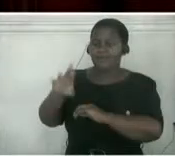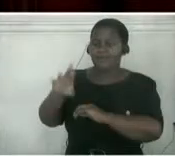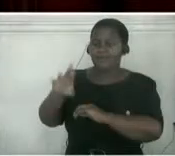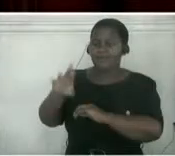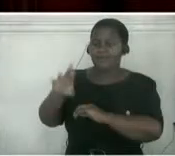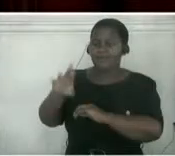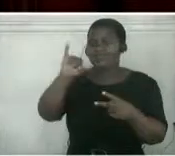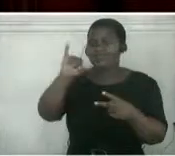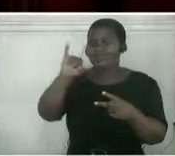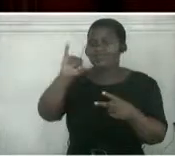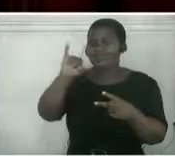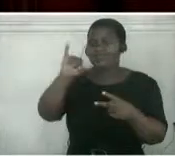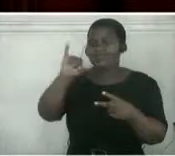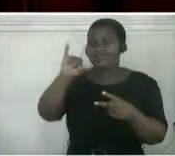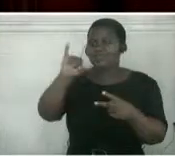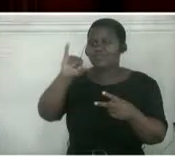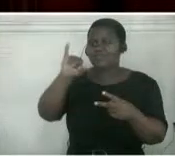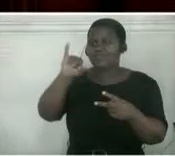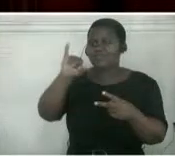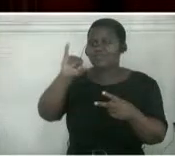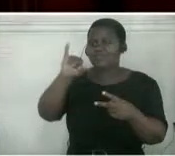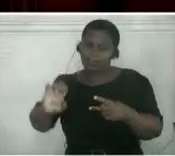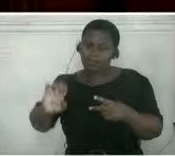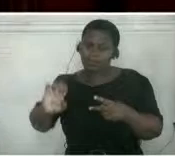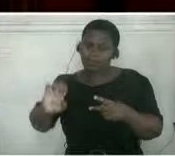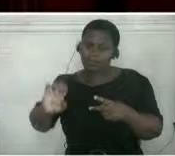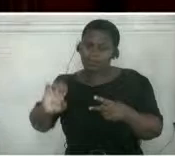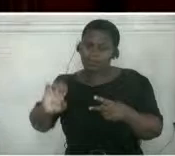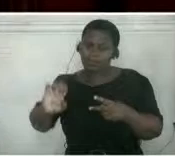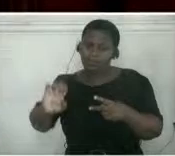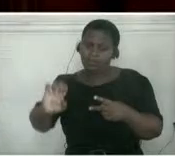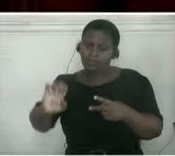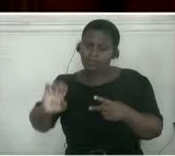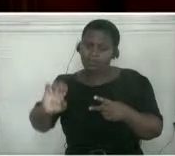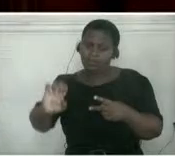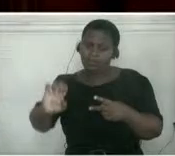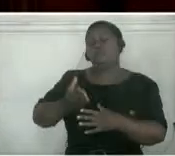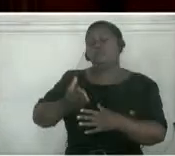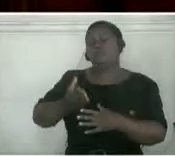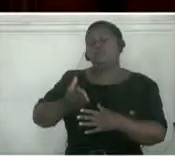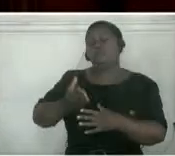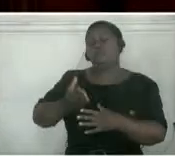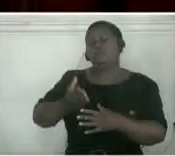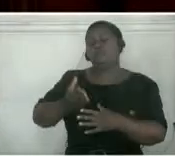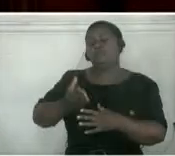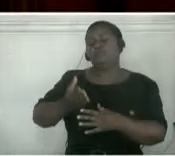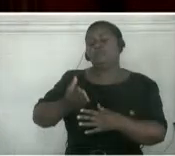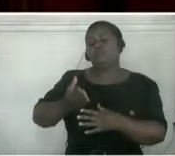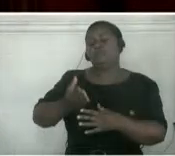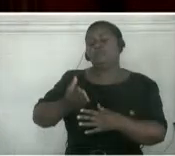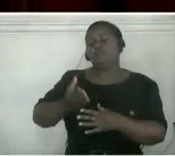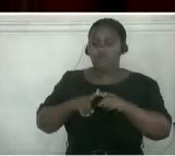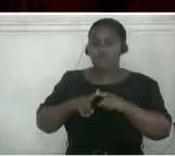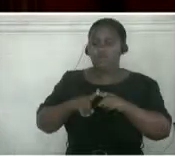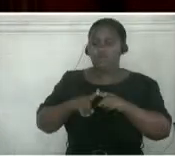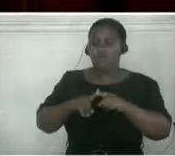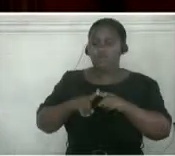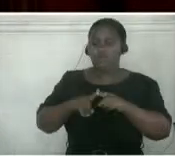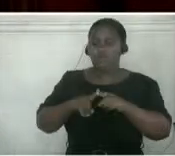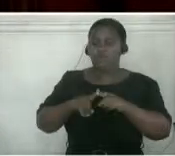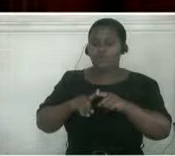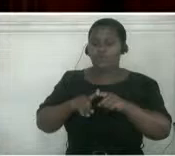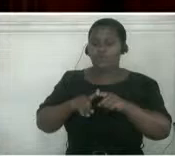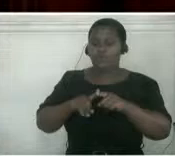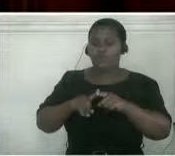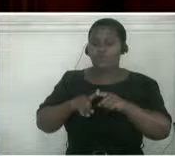will be to ensure that more allocation goes to beneficiaries and less is spent on management and